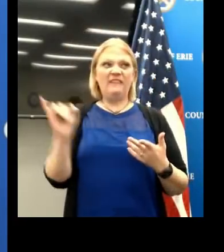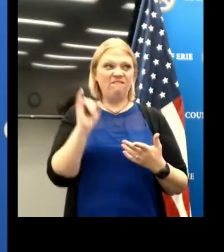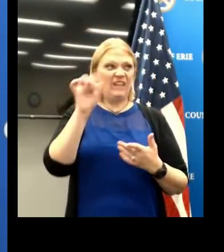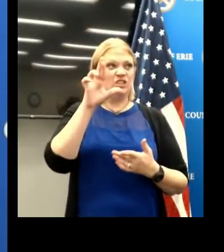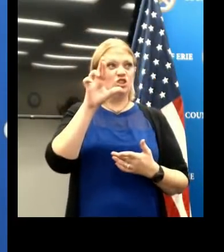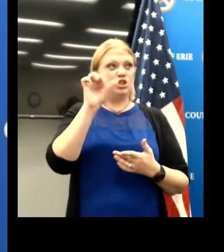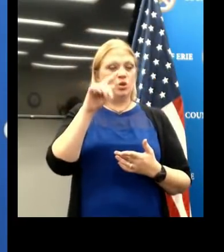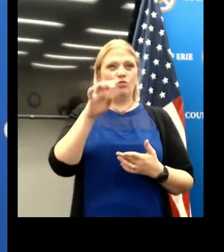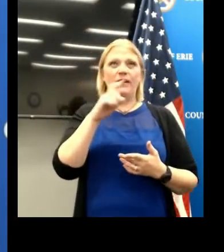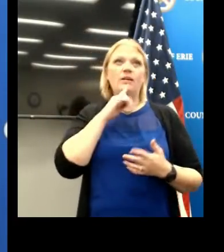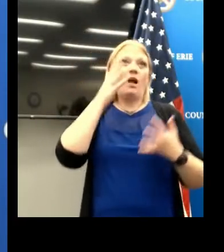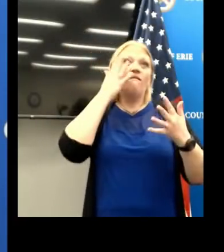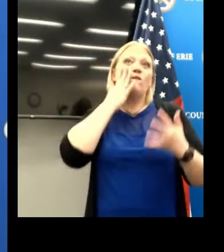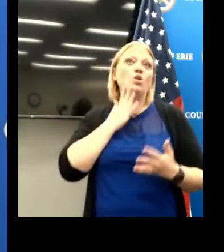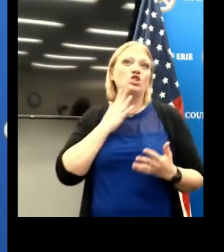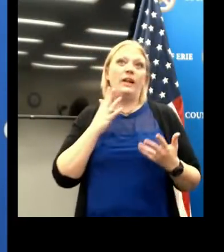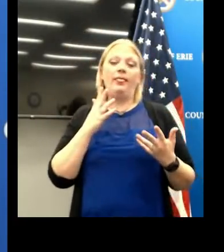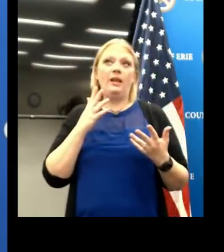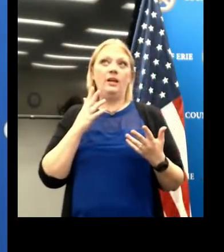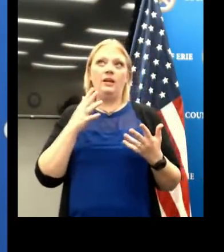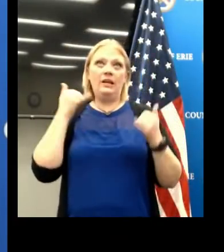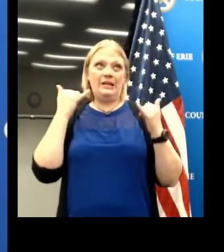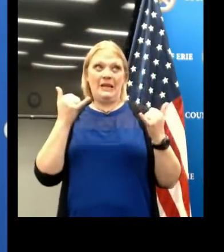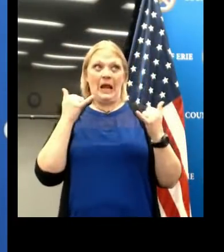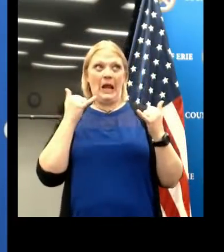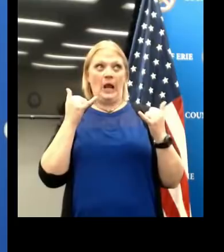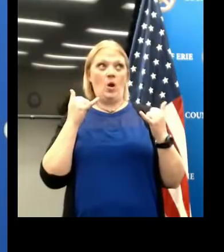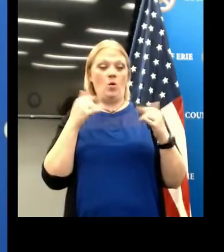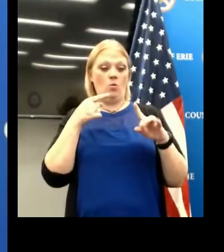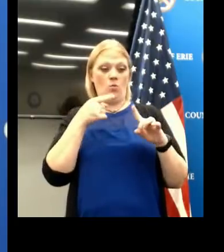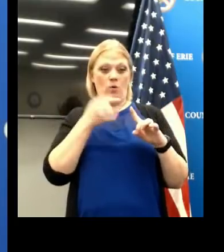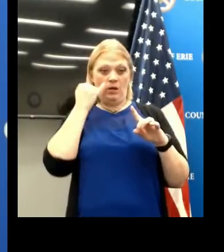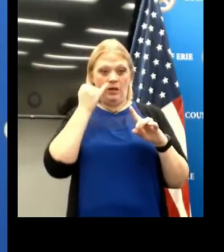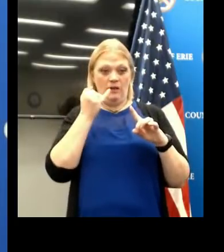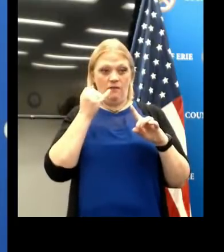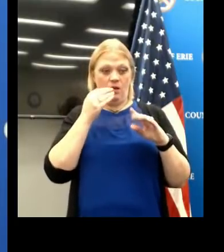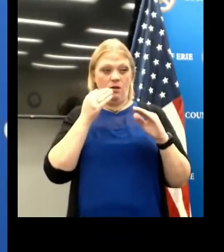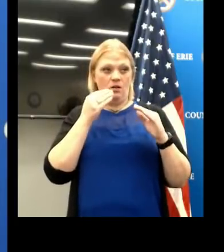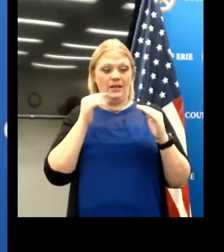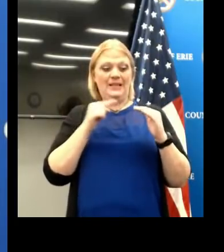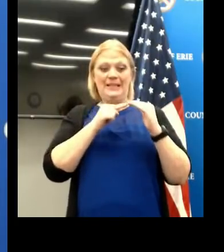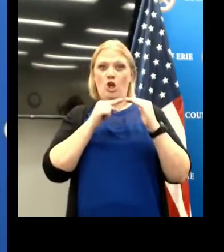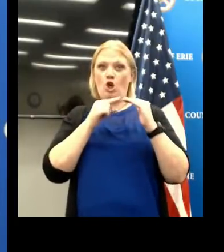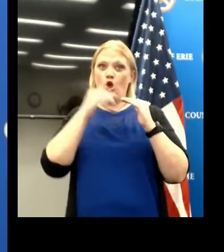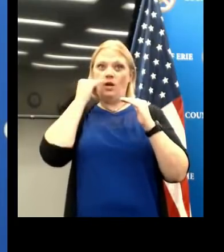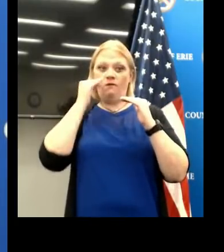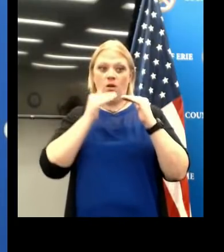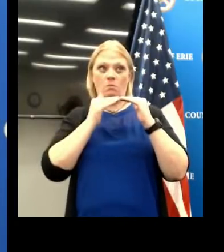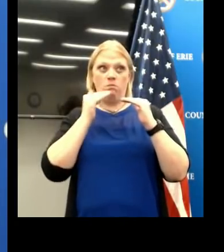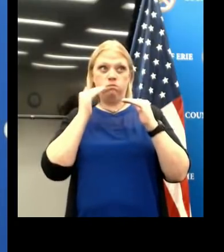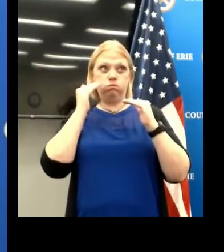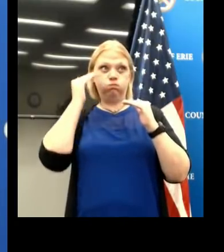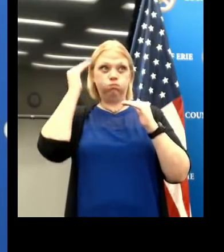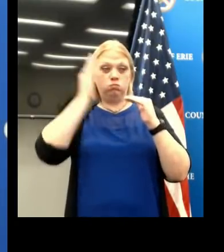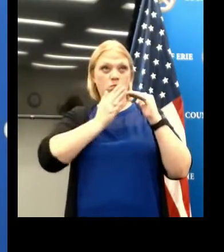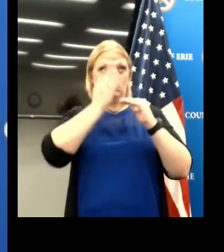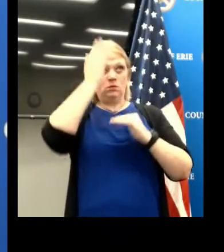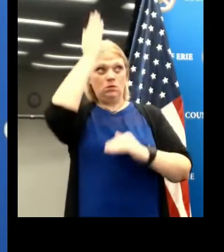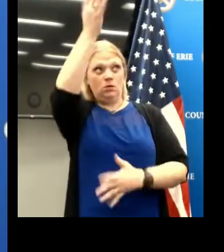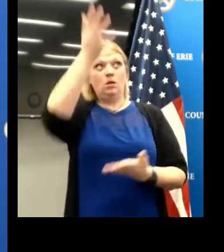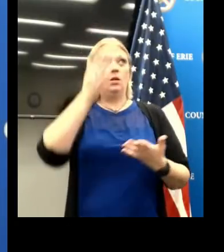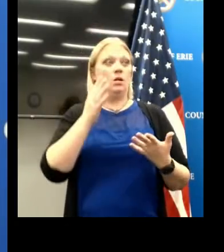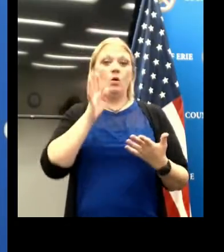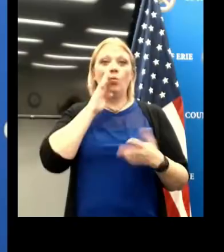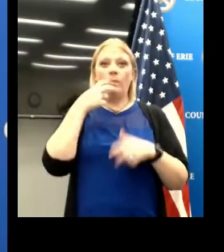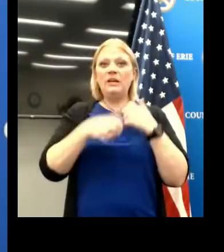is unfortunately to a point where if it continues to grow much more, it's going to be very difficult to stop the further